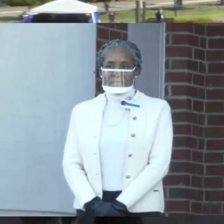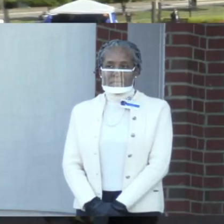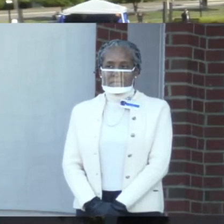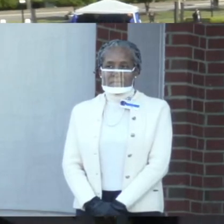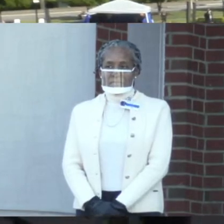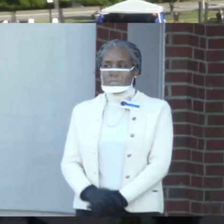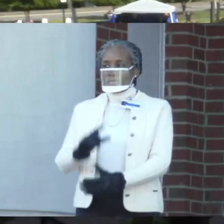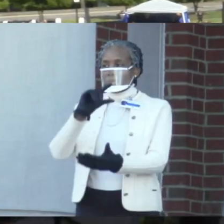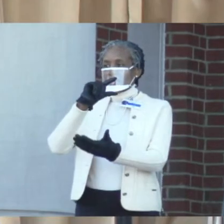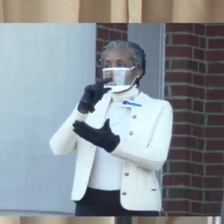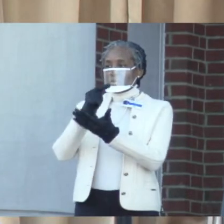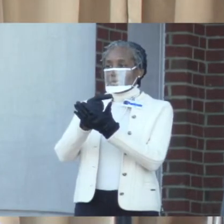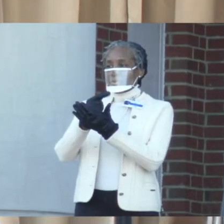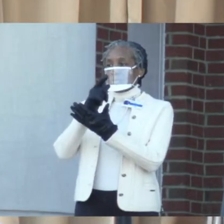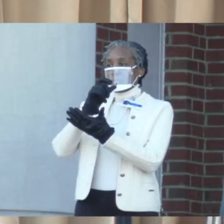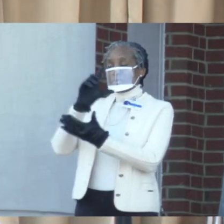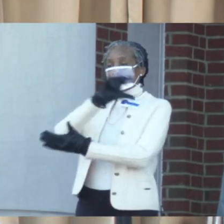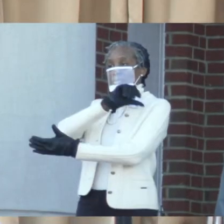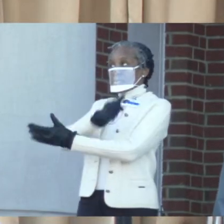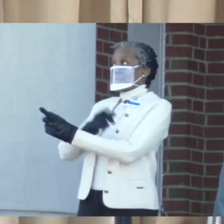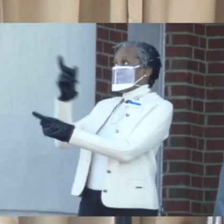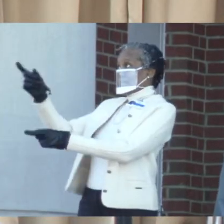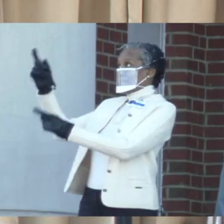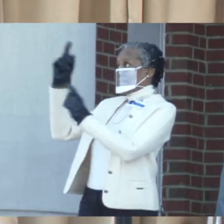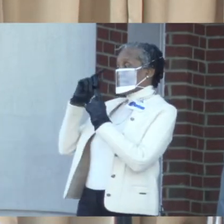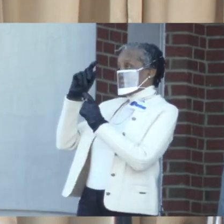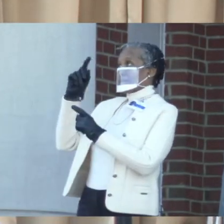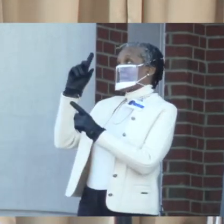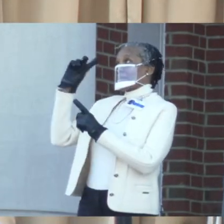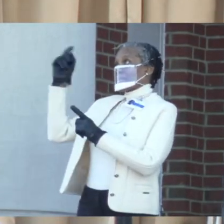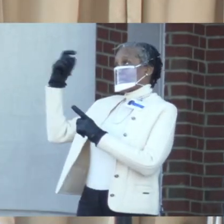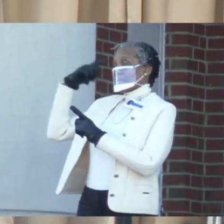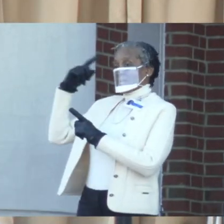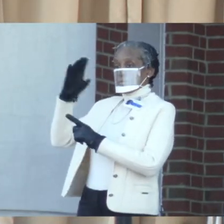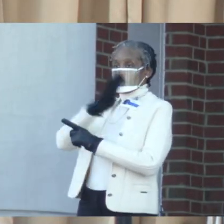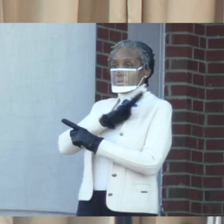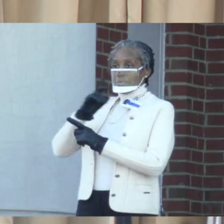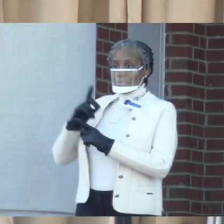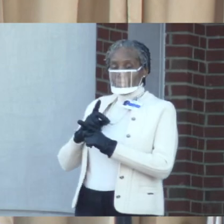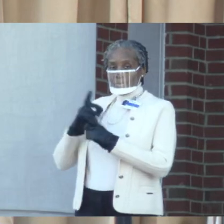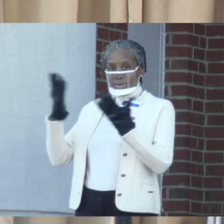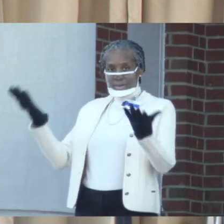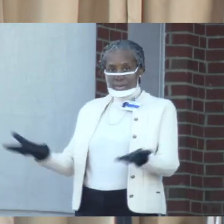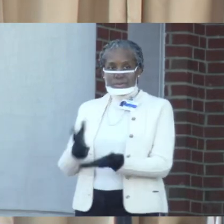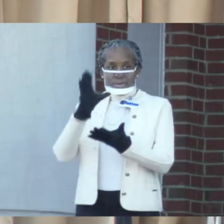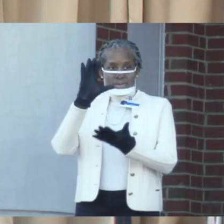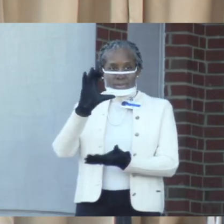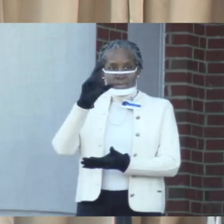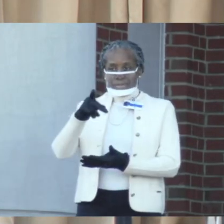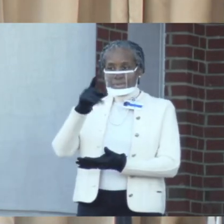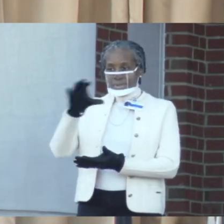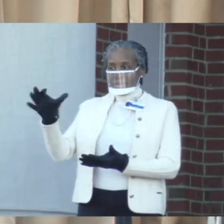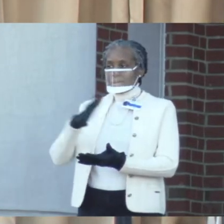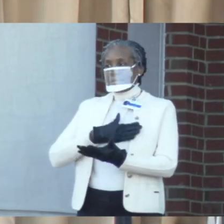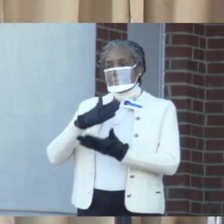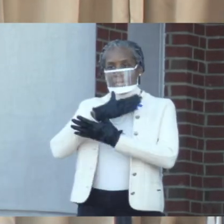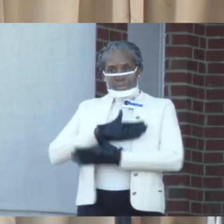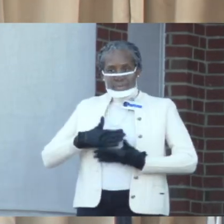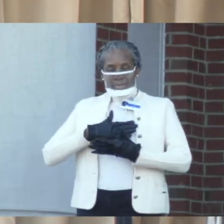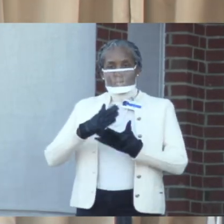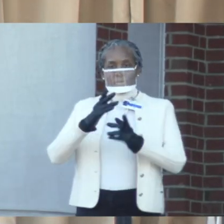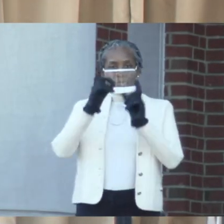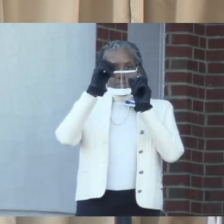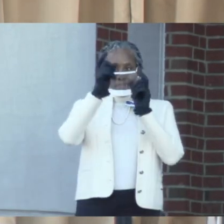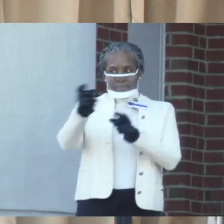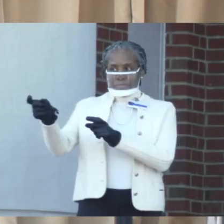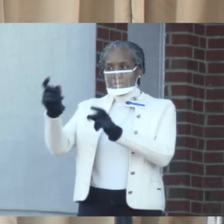To graduates, by the authority vested in me by the Governing Board of Central Piedmont Community College It is my pleasure to confer